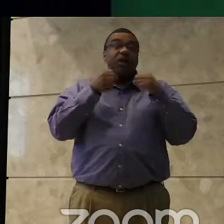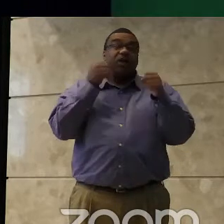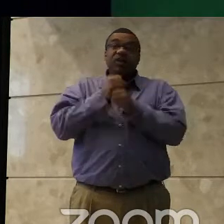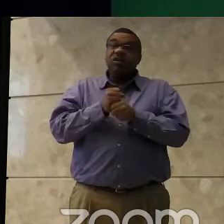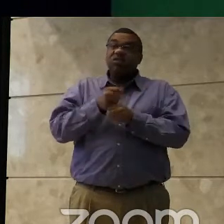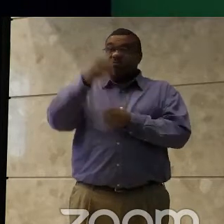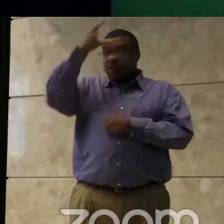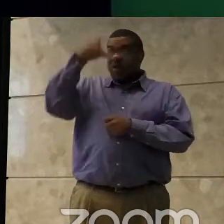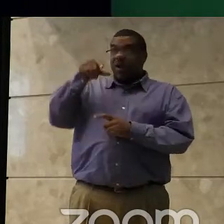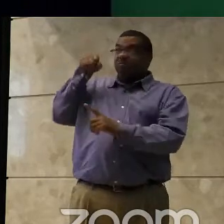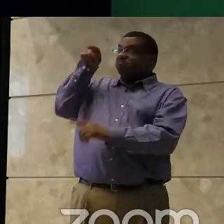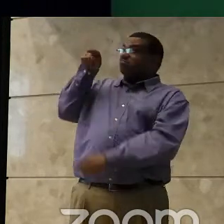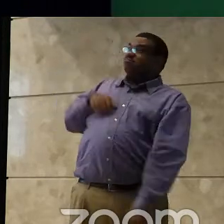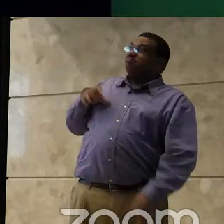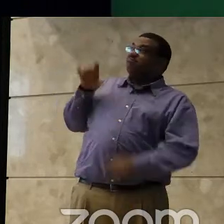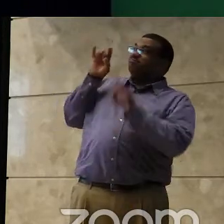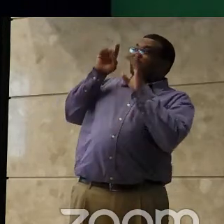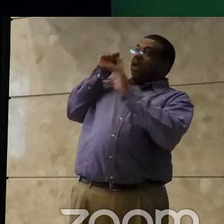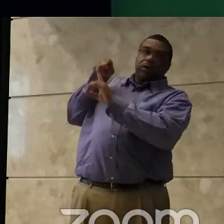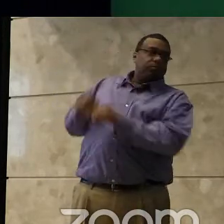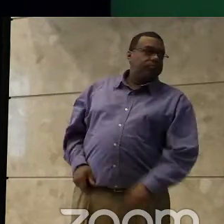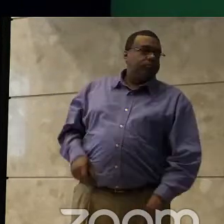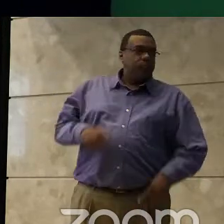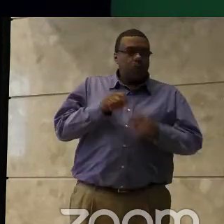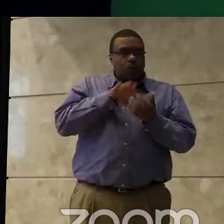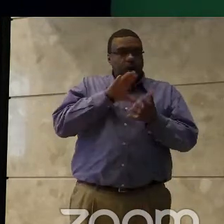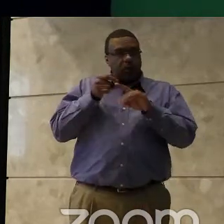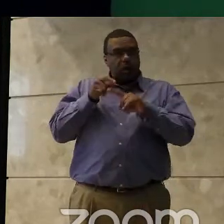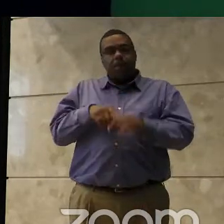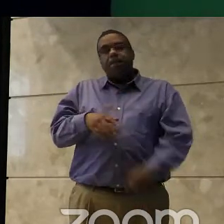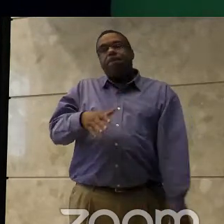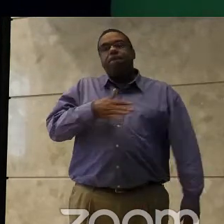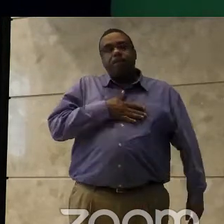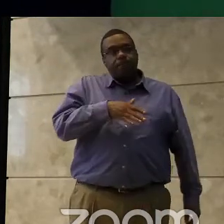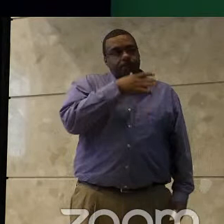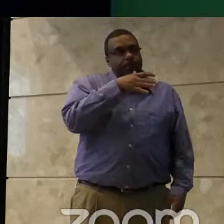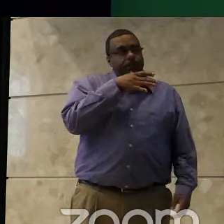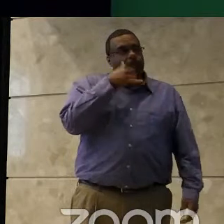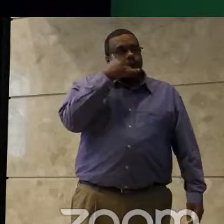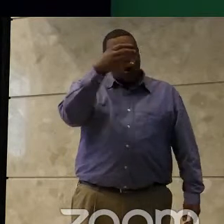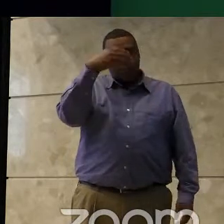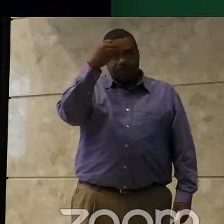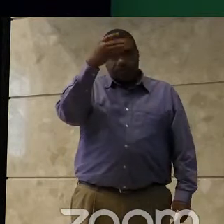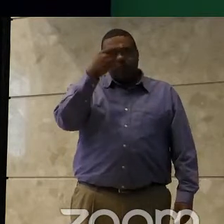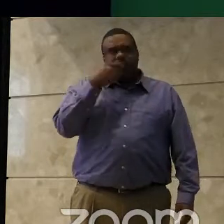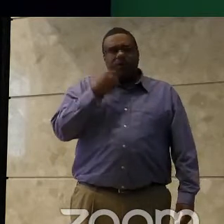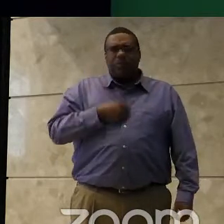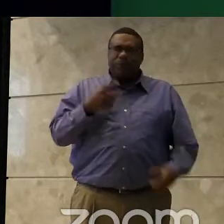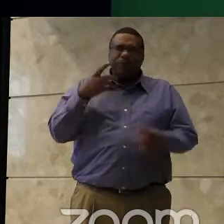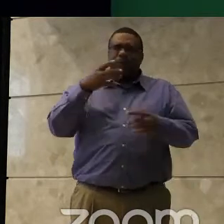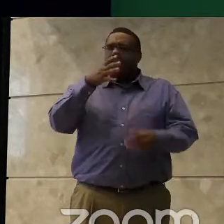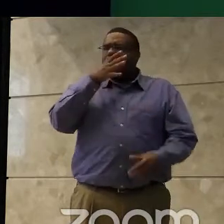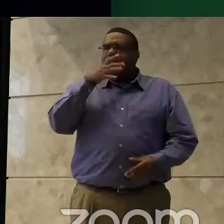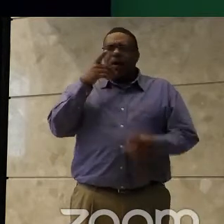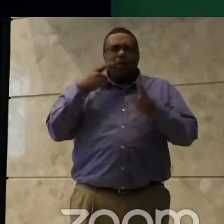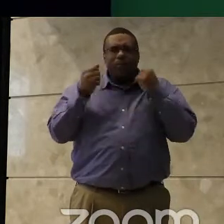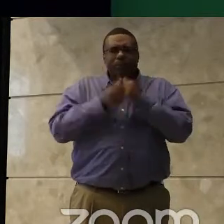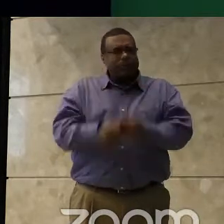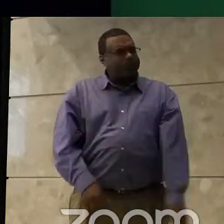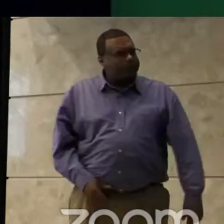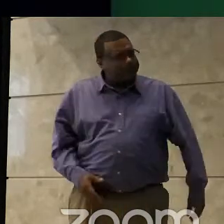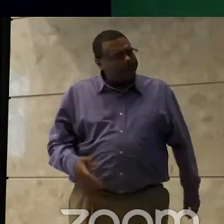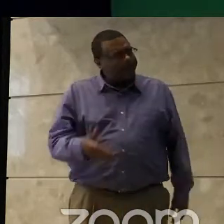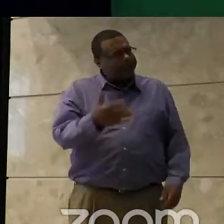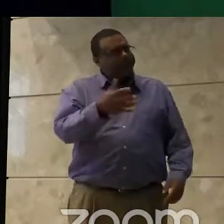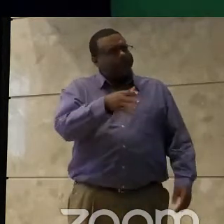man. When he died, my mother called me and she was crying. I said, "Mom, why